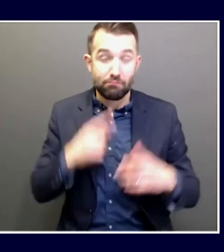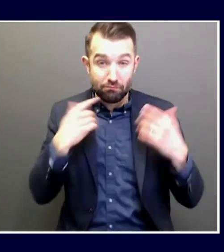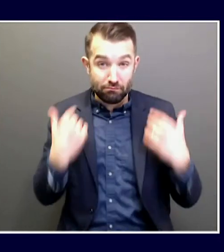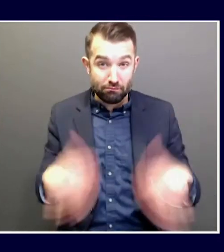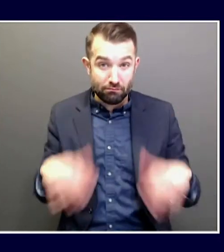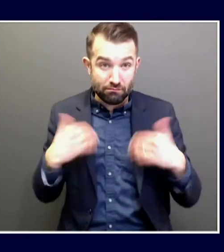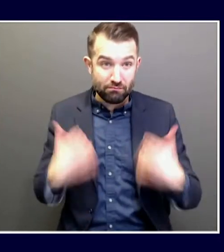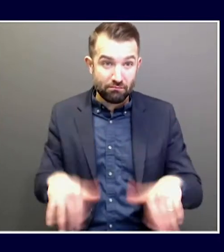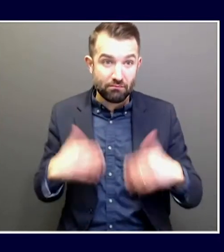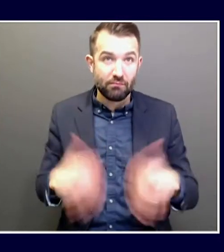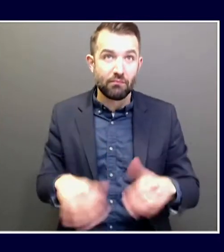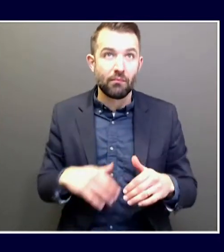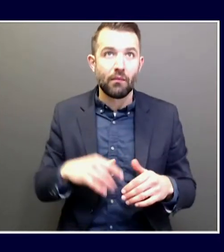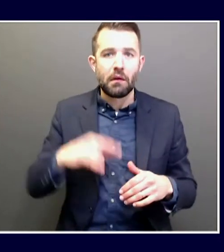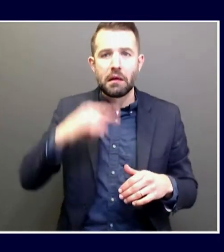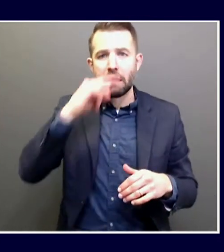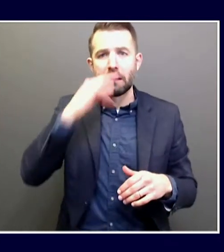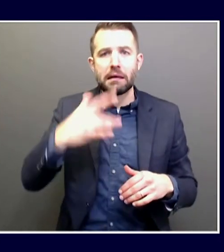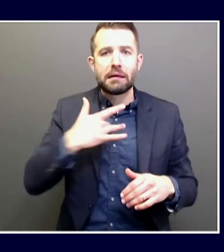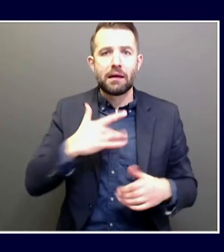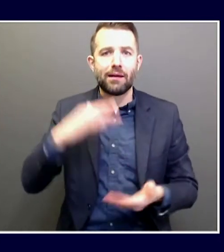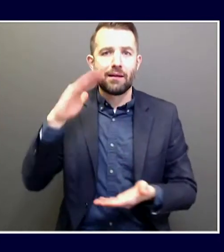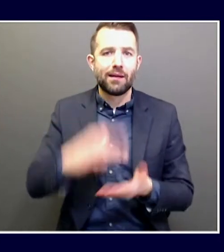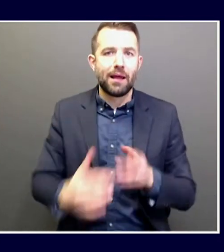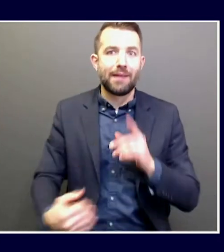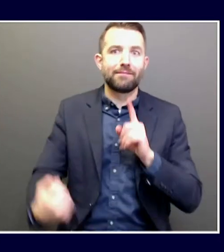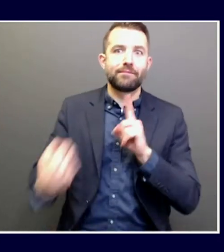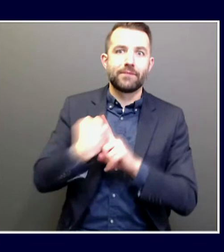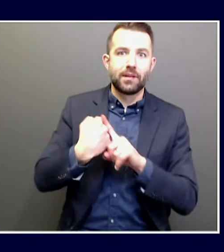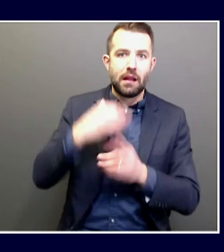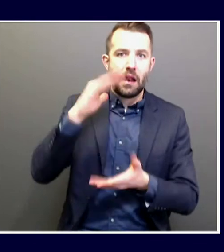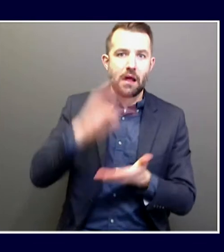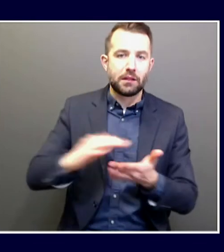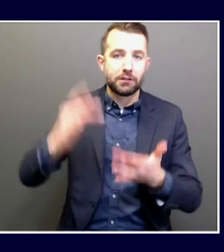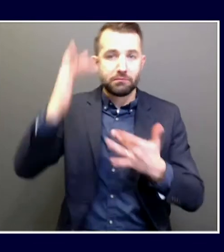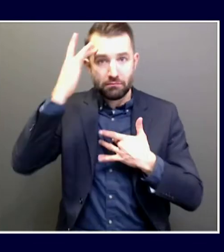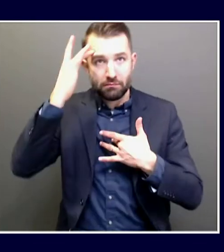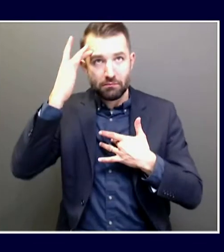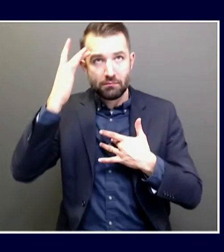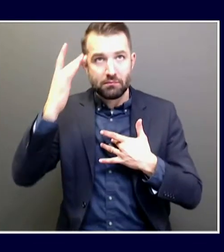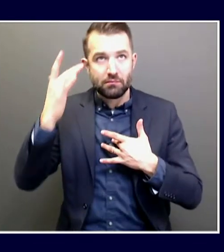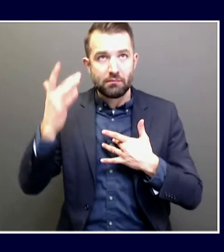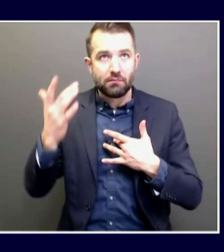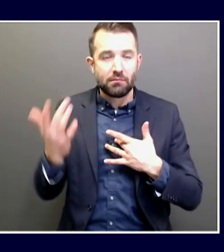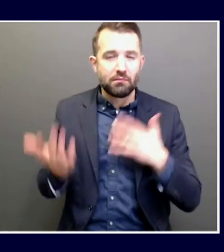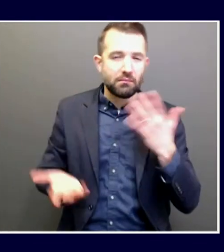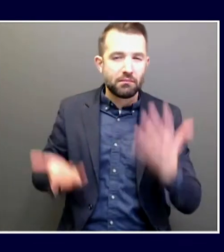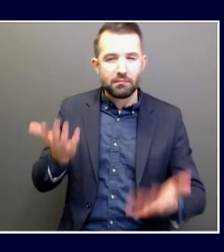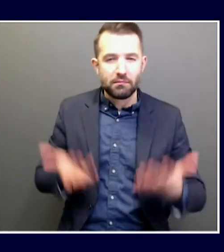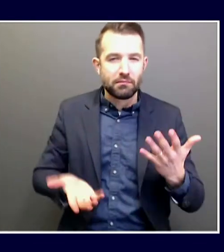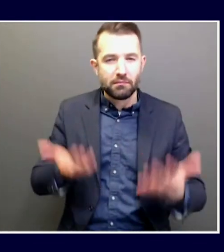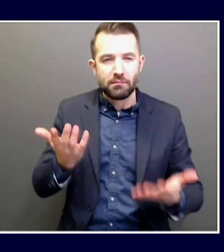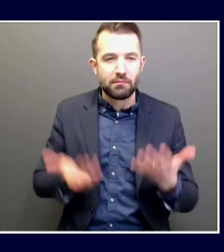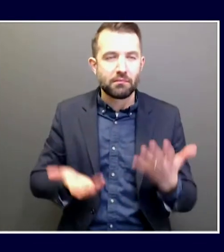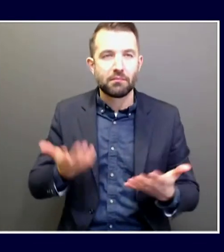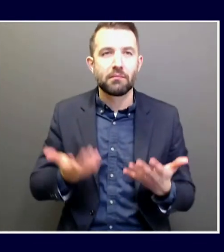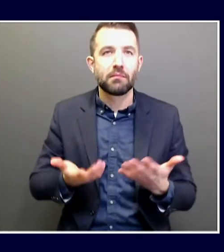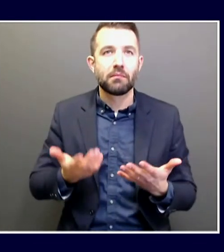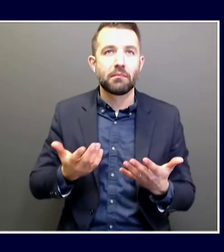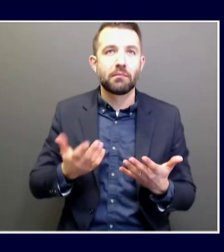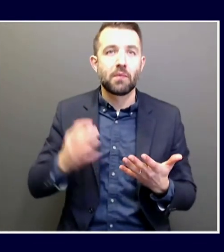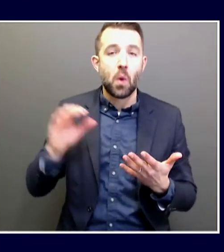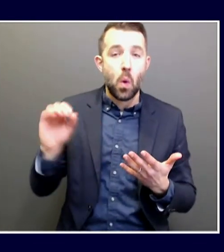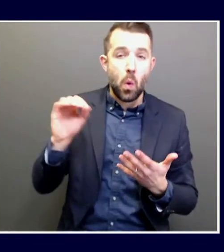less affected by COVID-19, but I wanted to get your input about this, the spread of the virus in these young kids who cannot